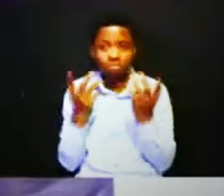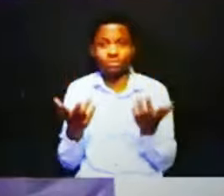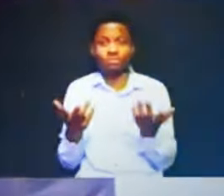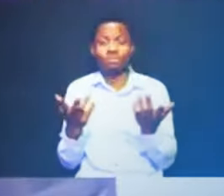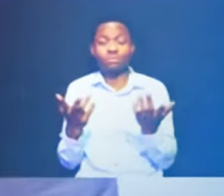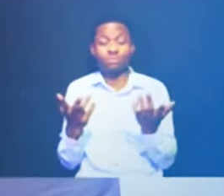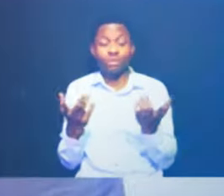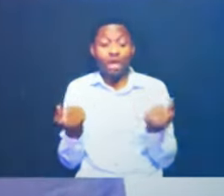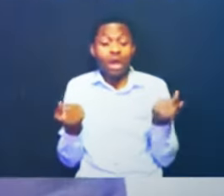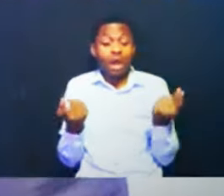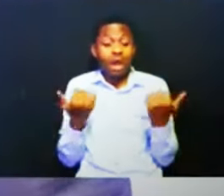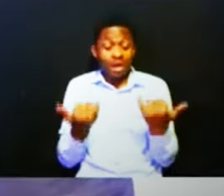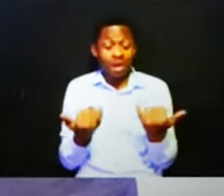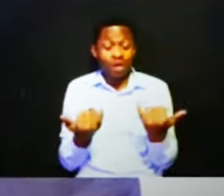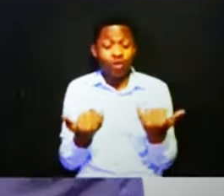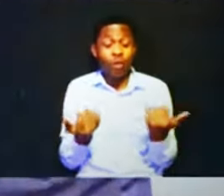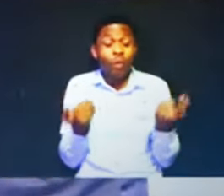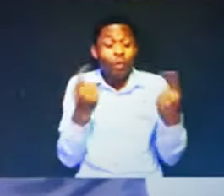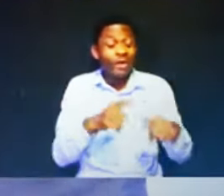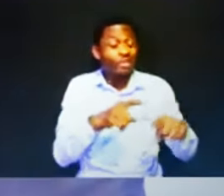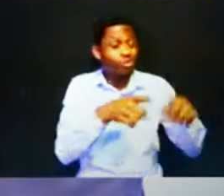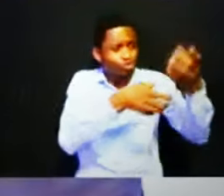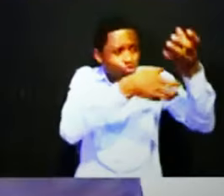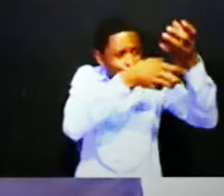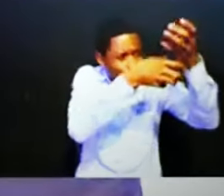have taken a risk.